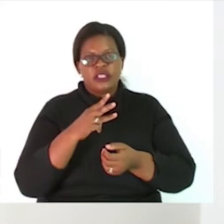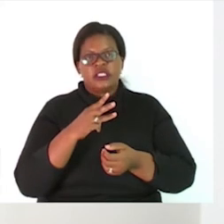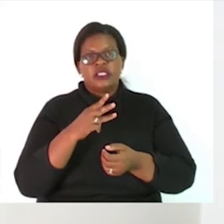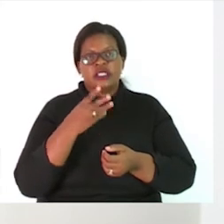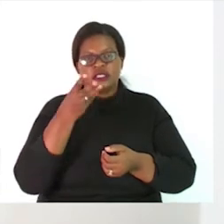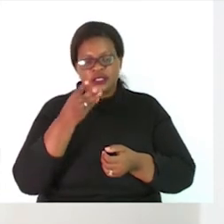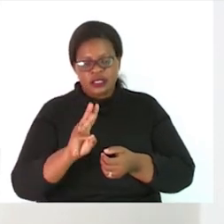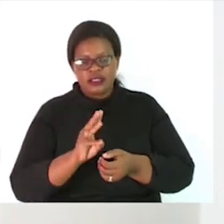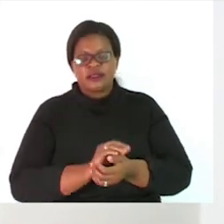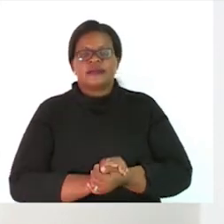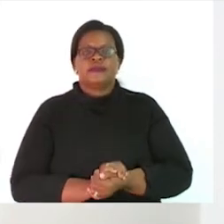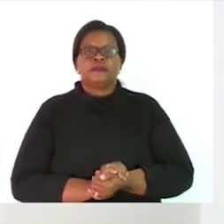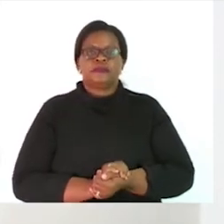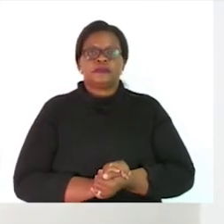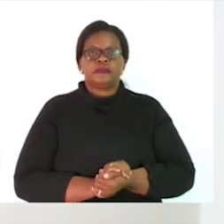36.